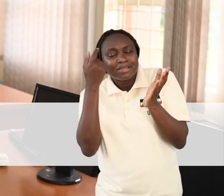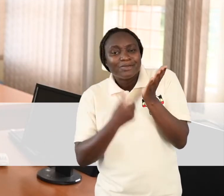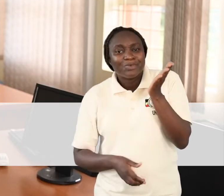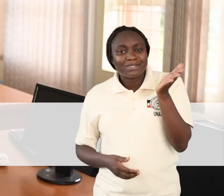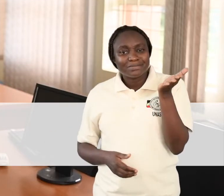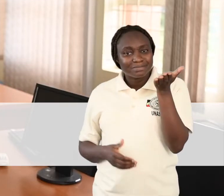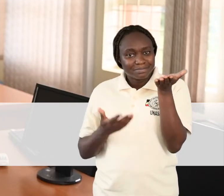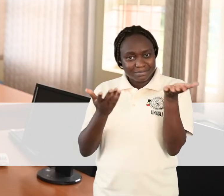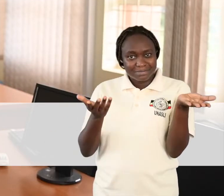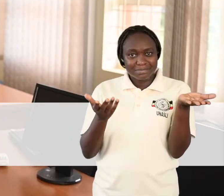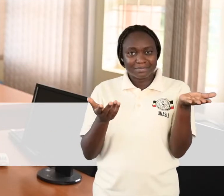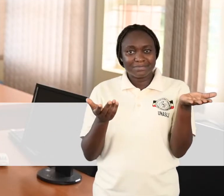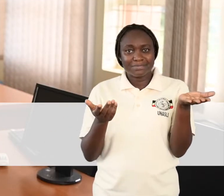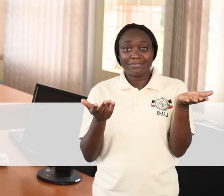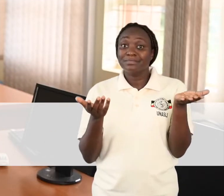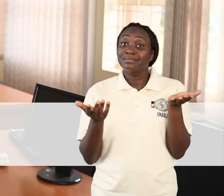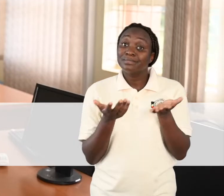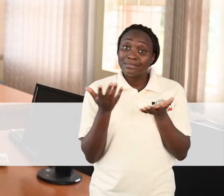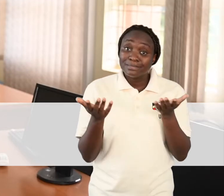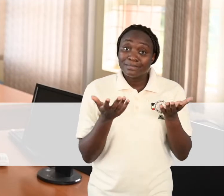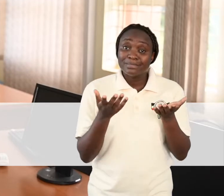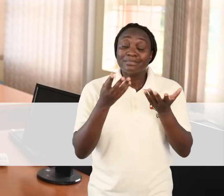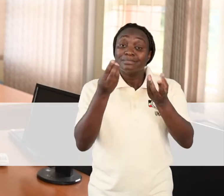Can you please mention them?